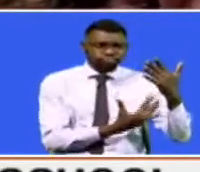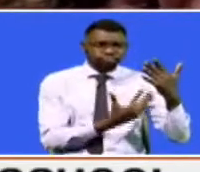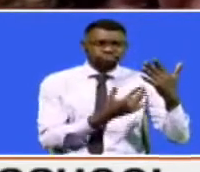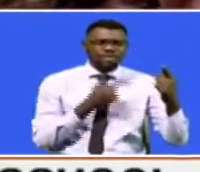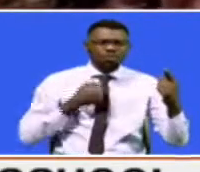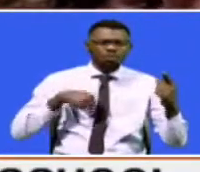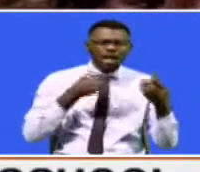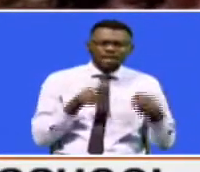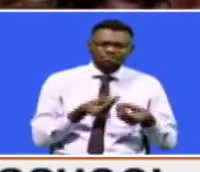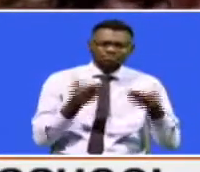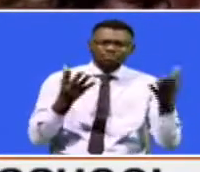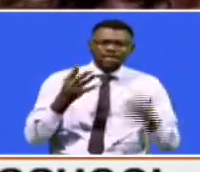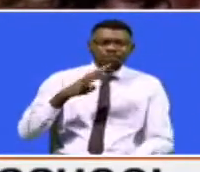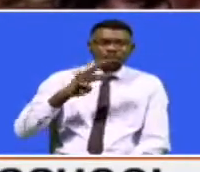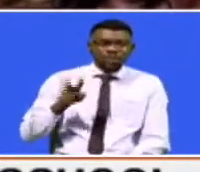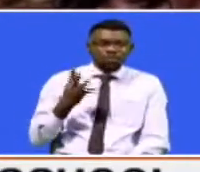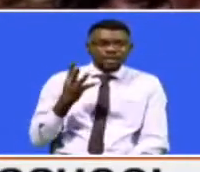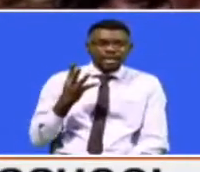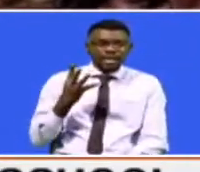dispatching